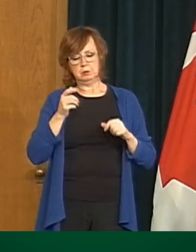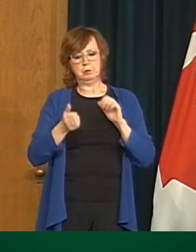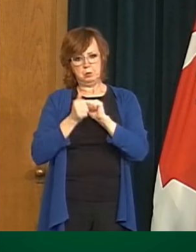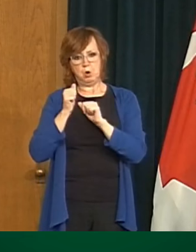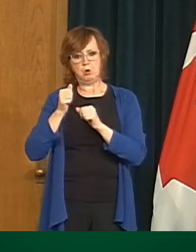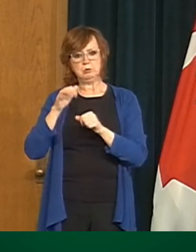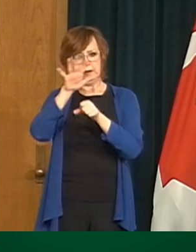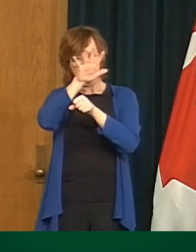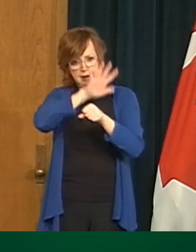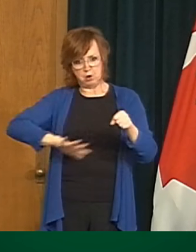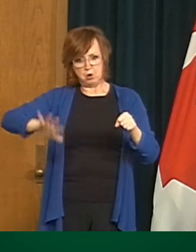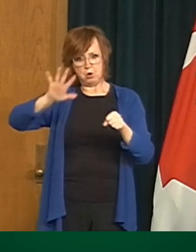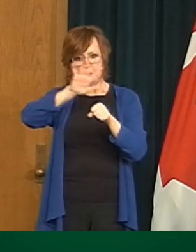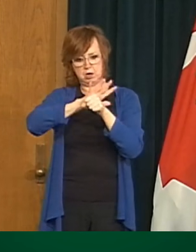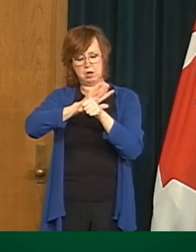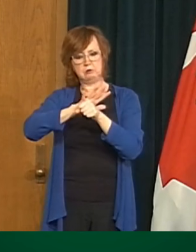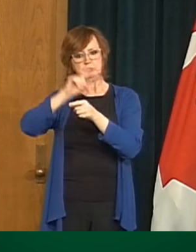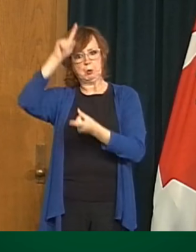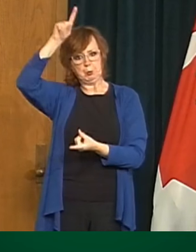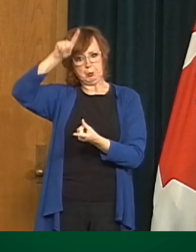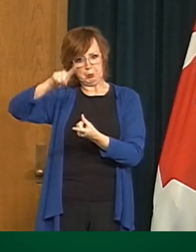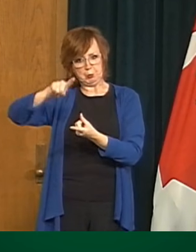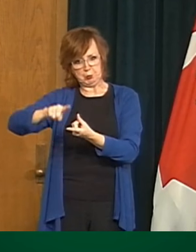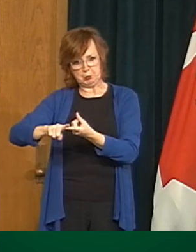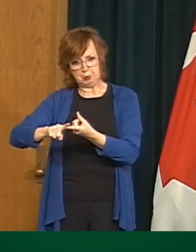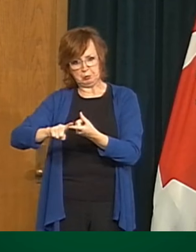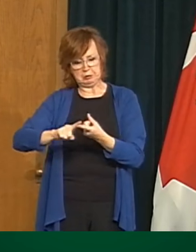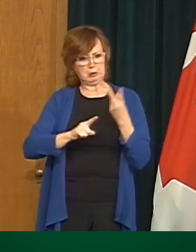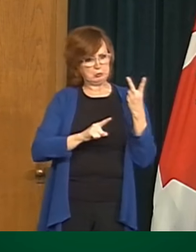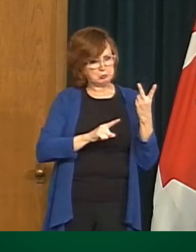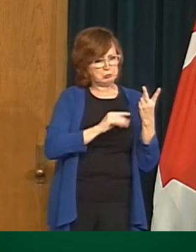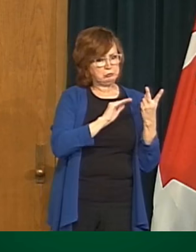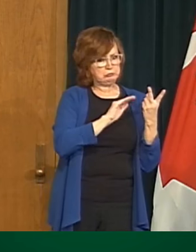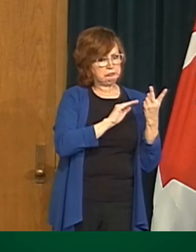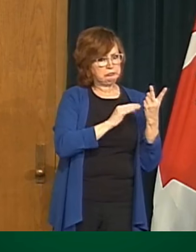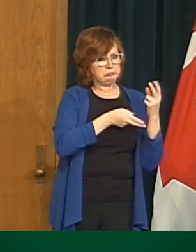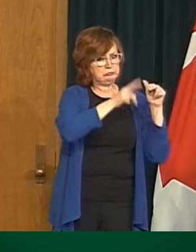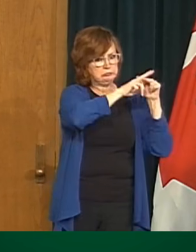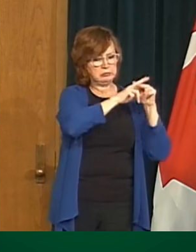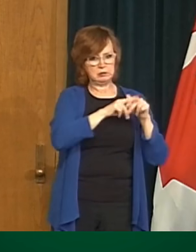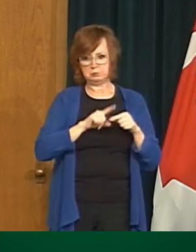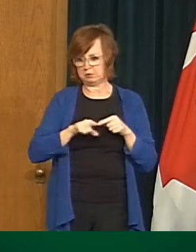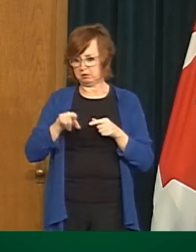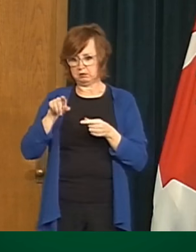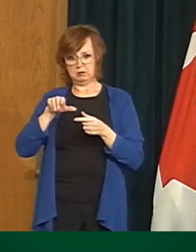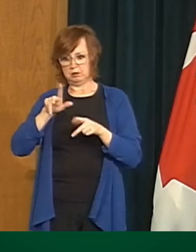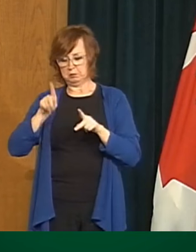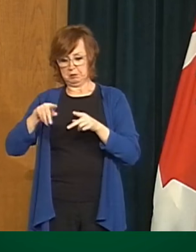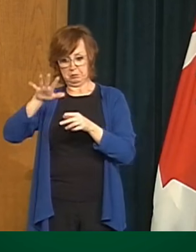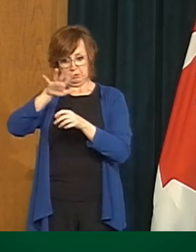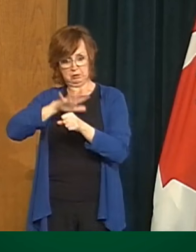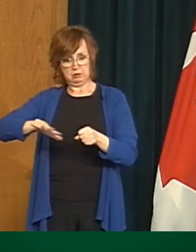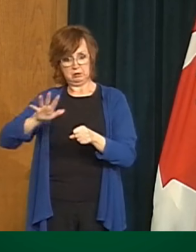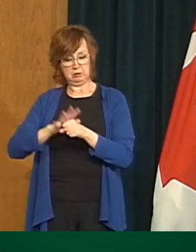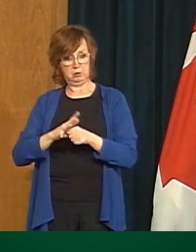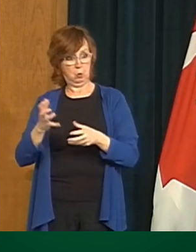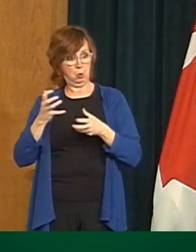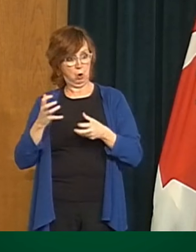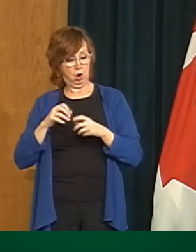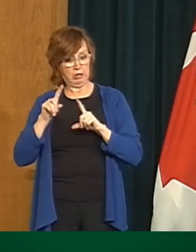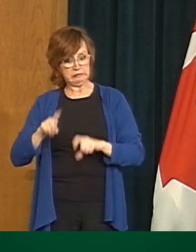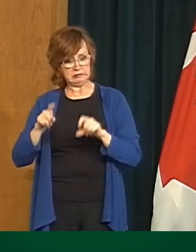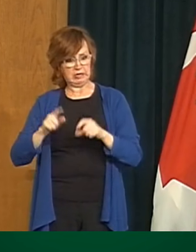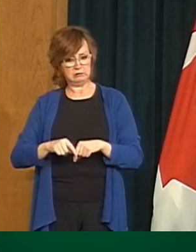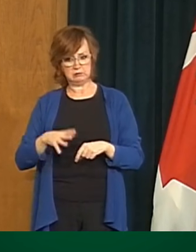said, our numbers are relatively quiet, and we haven't had the requests for tests, quite frankly, which is a positive thing, by and large, for